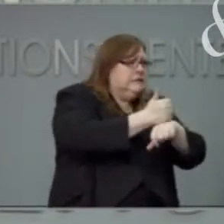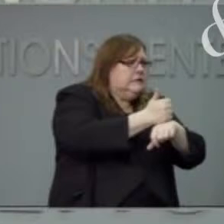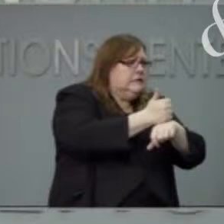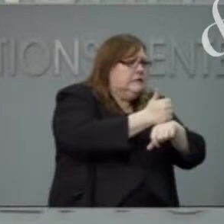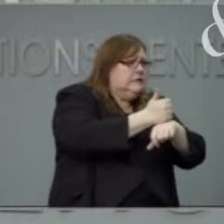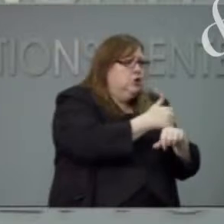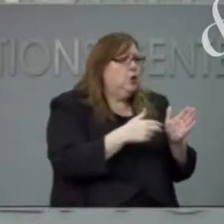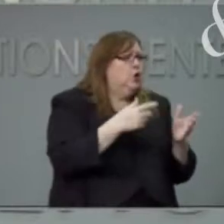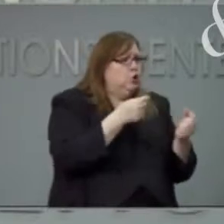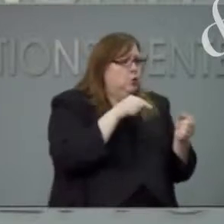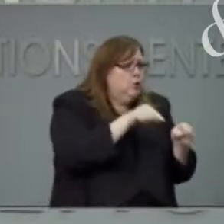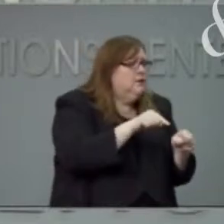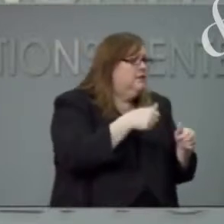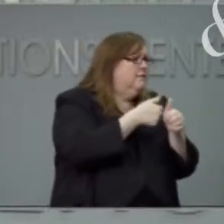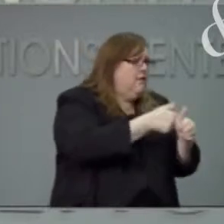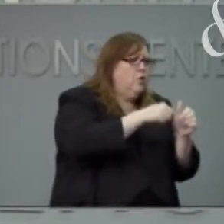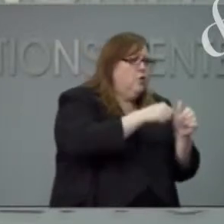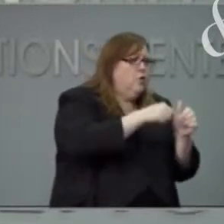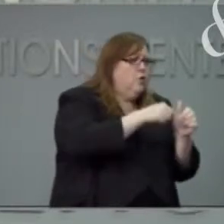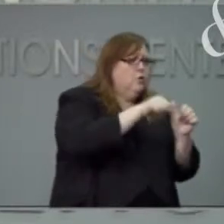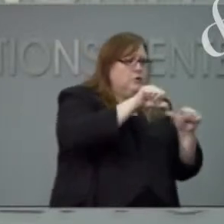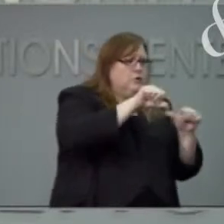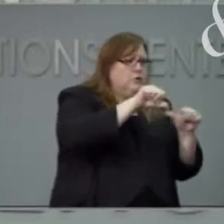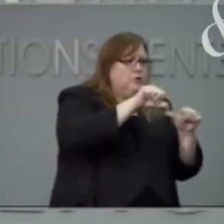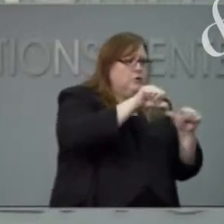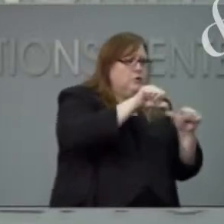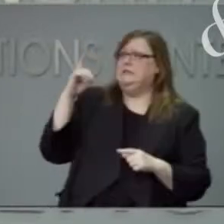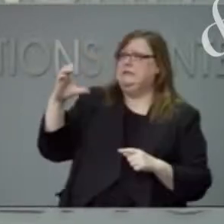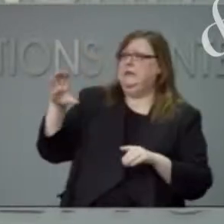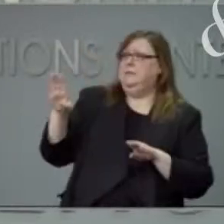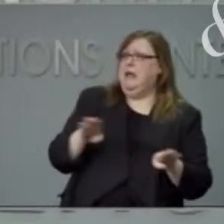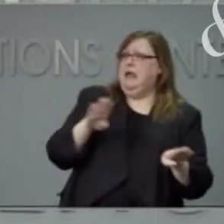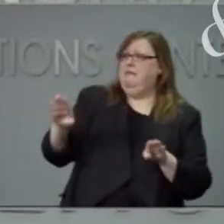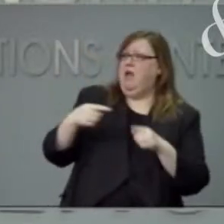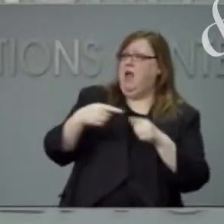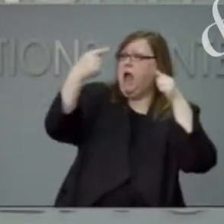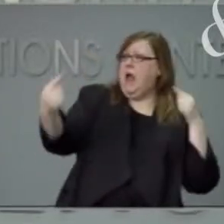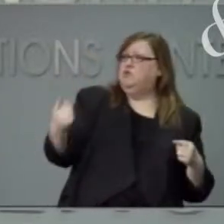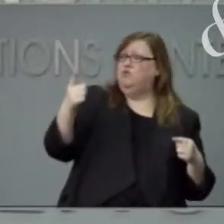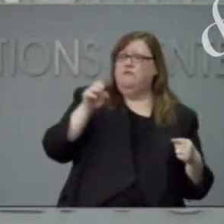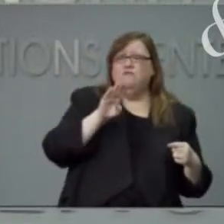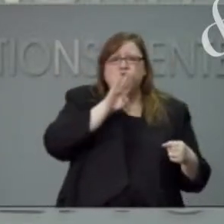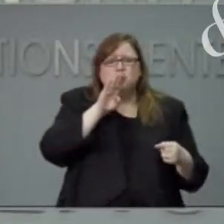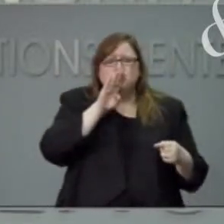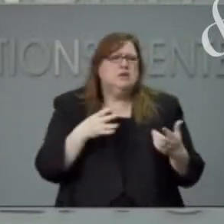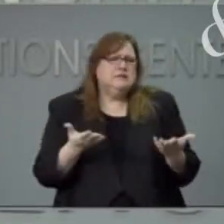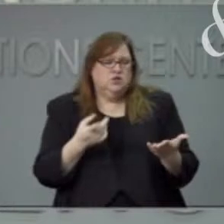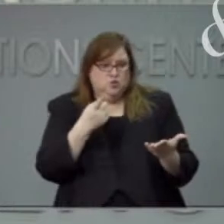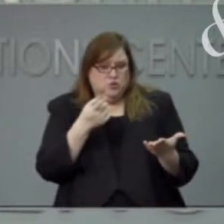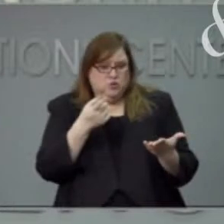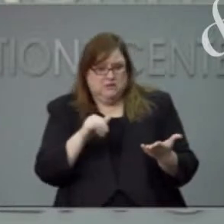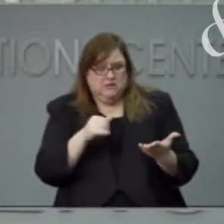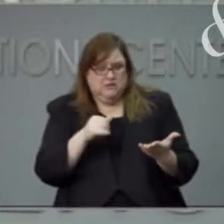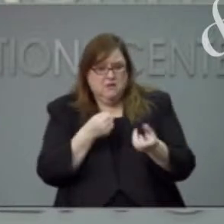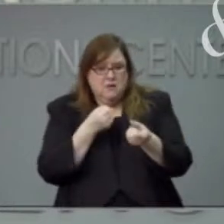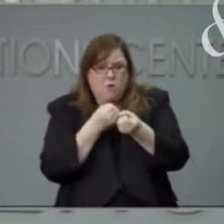when there's messaging from leaders and topic related to DC? Do you still support Cal Cunningham?